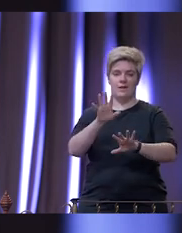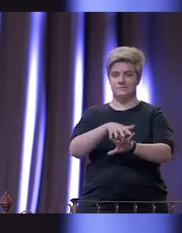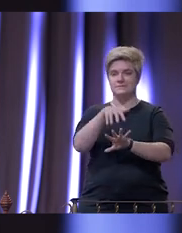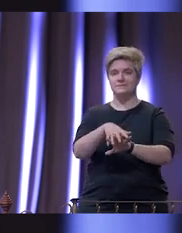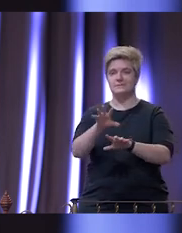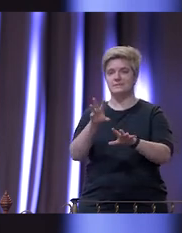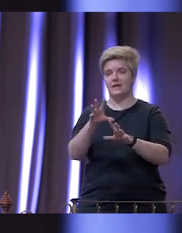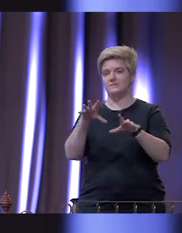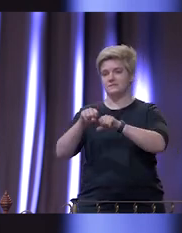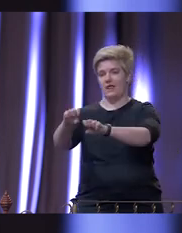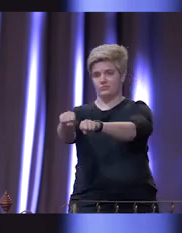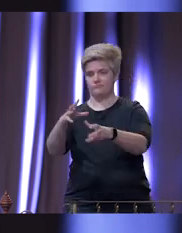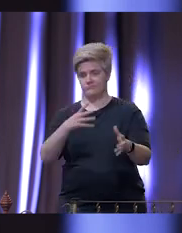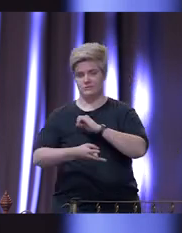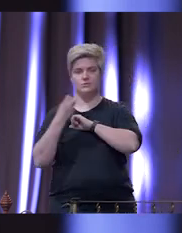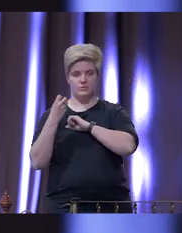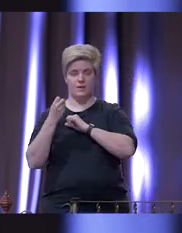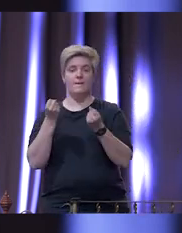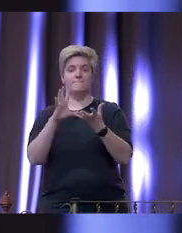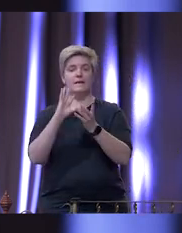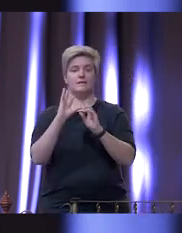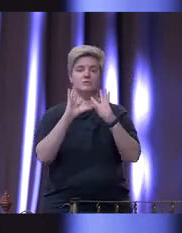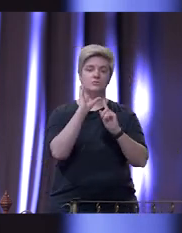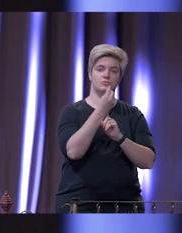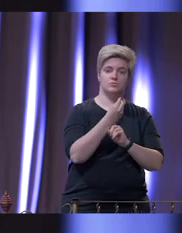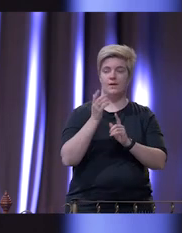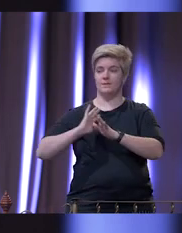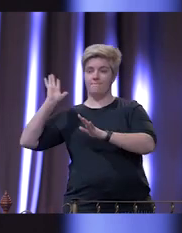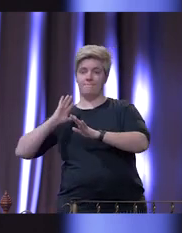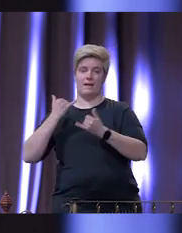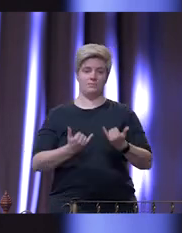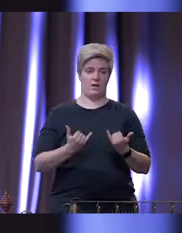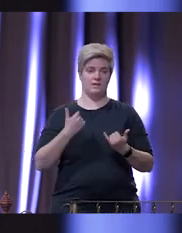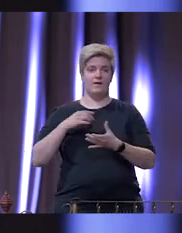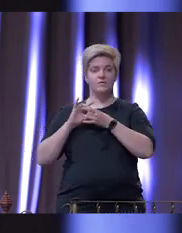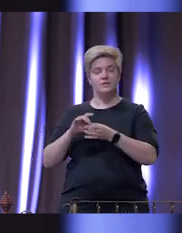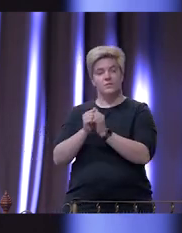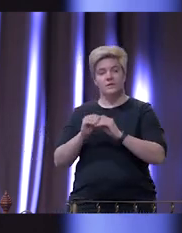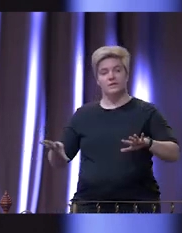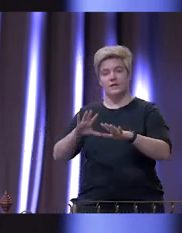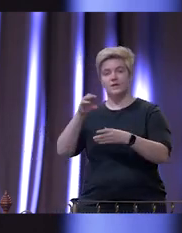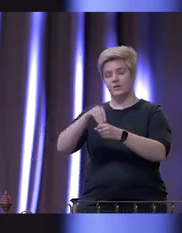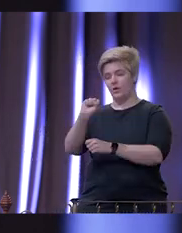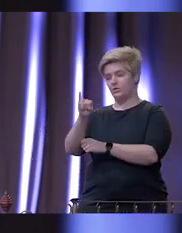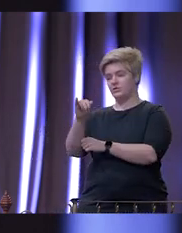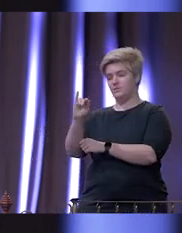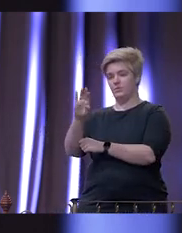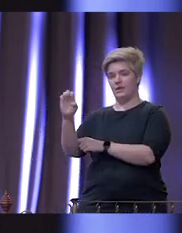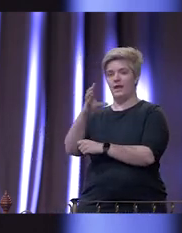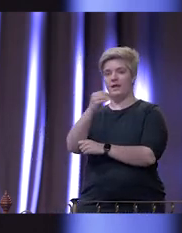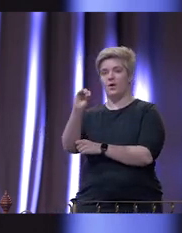settlers arrived and displaced them. Many other tribes, past and present, have relationships with this land, including the